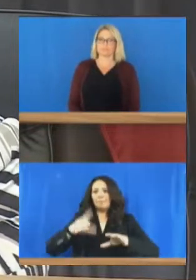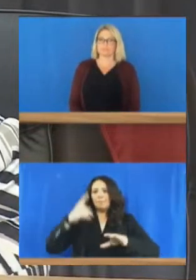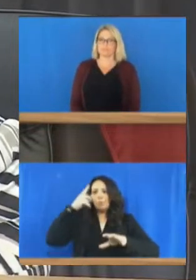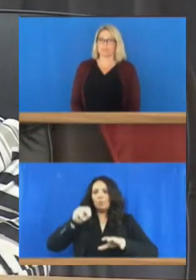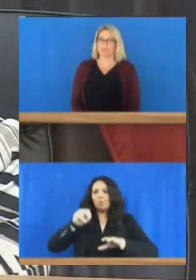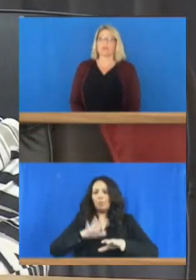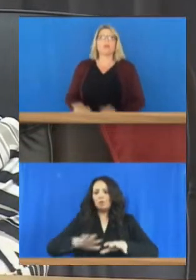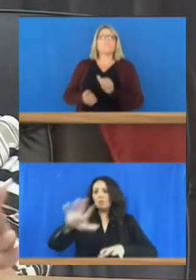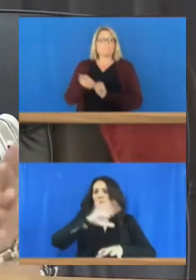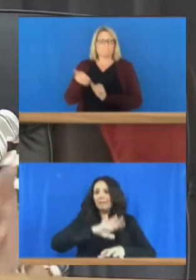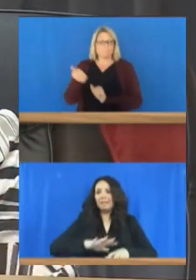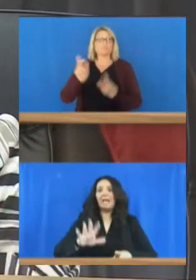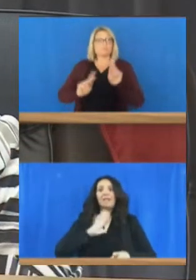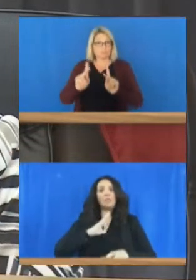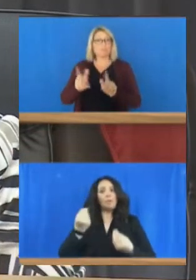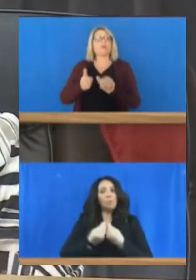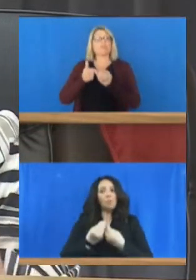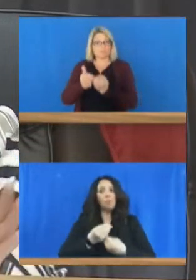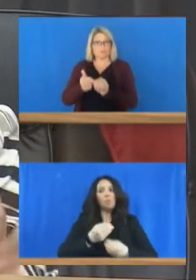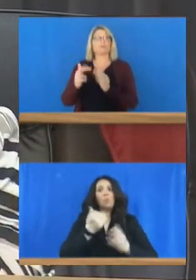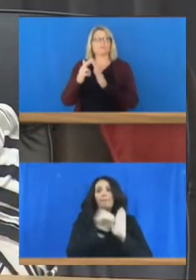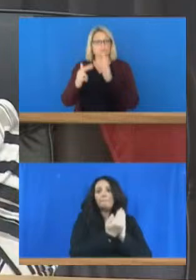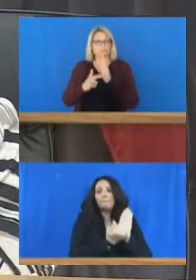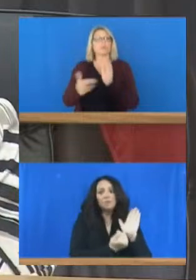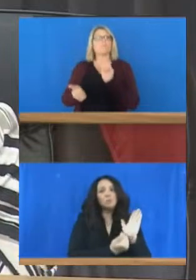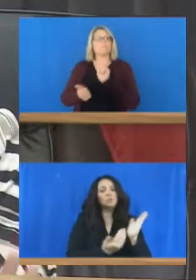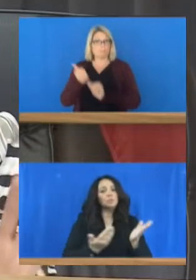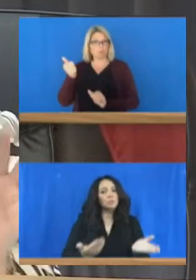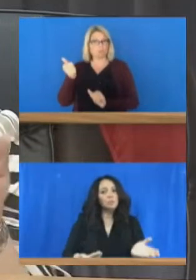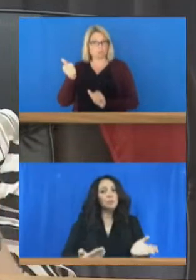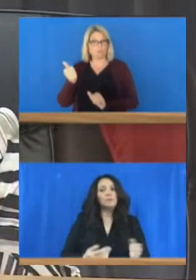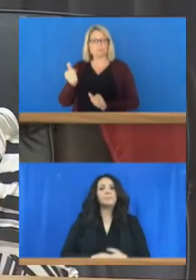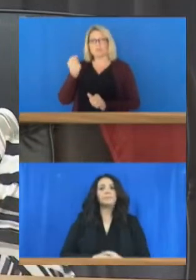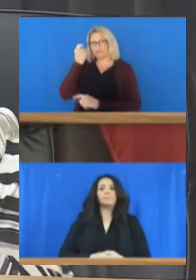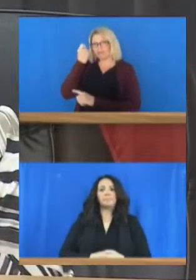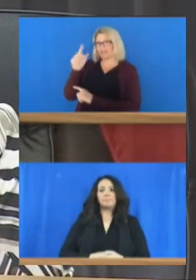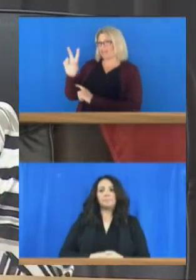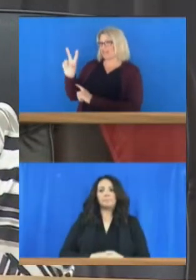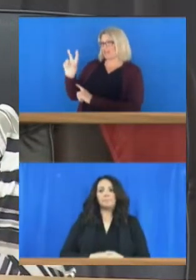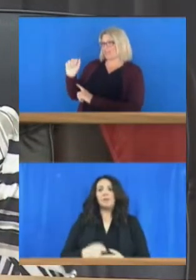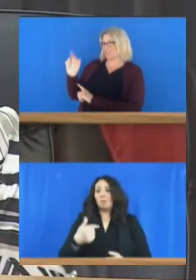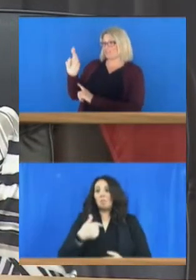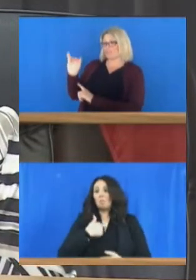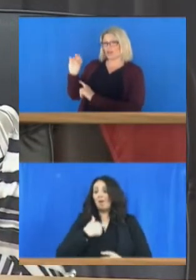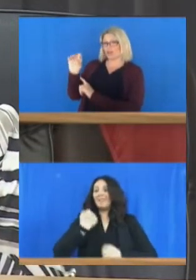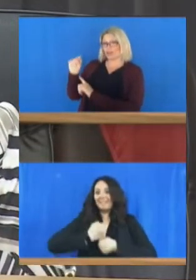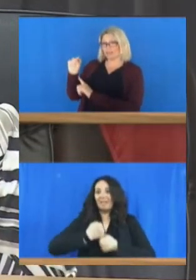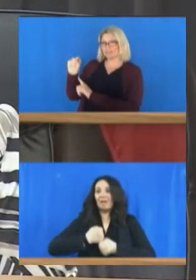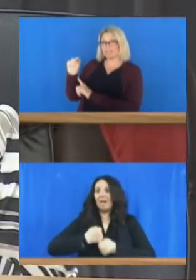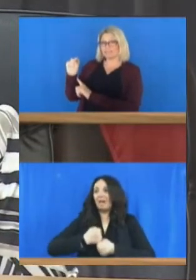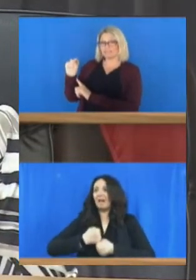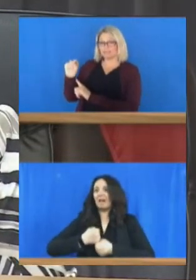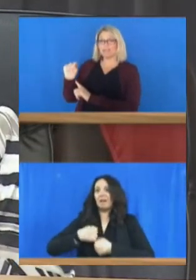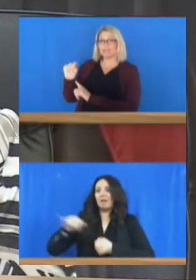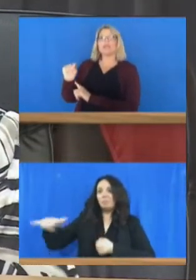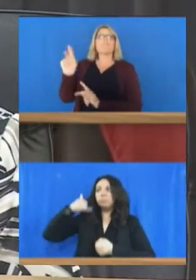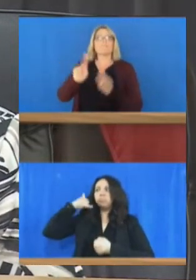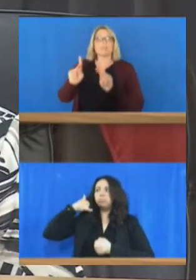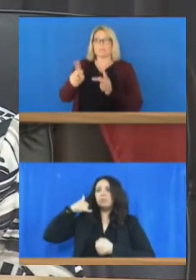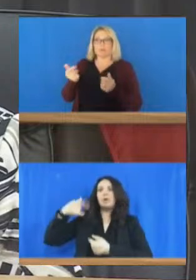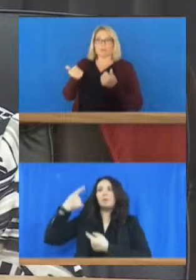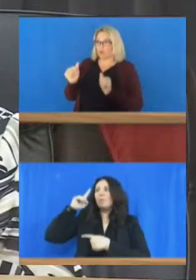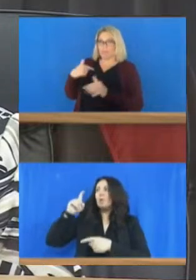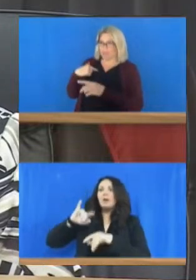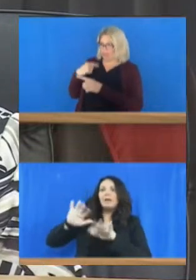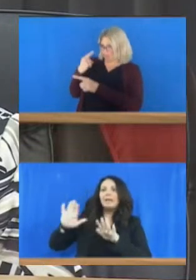we've had a layered approach with our border measures, with physical distancing, with reducing different risks by how many